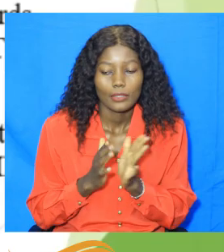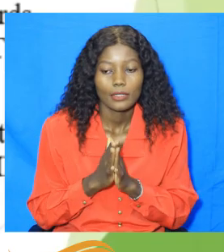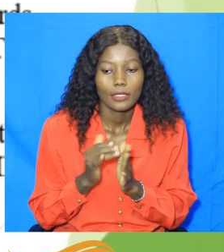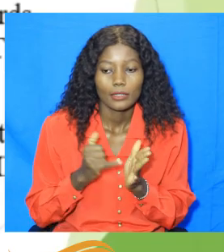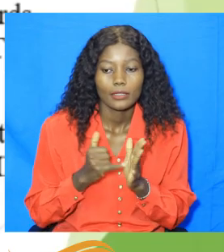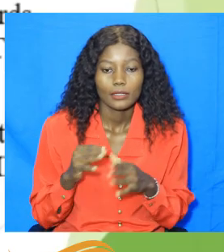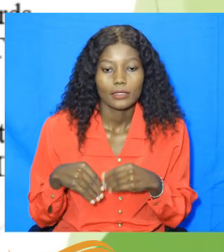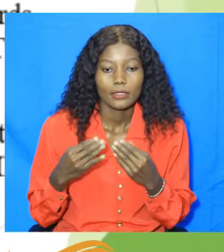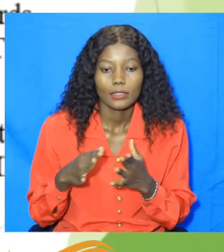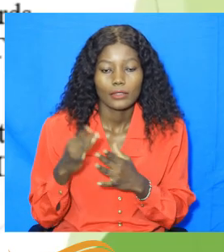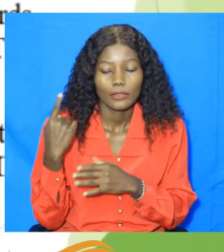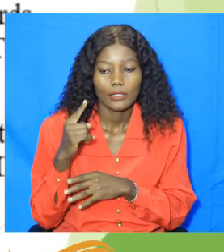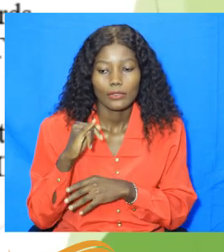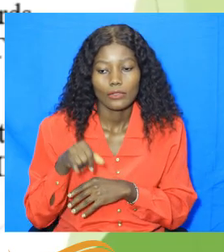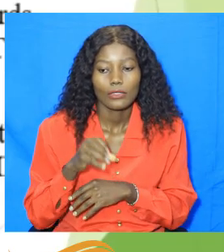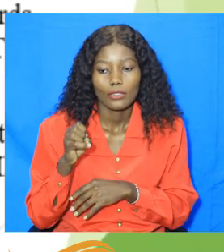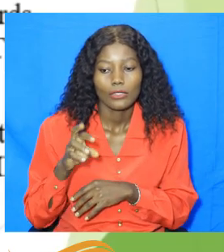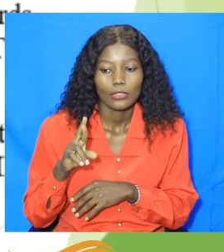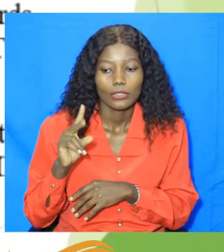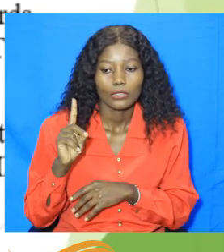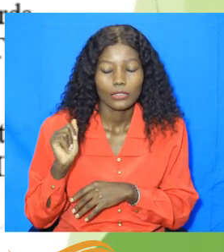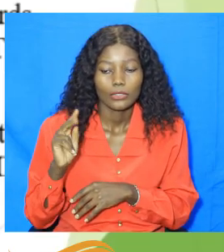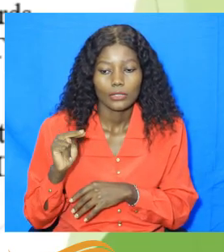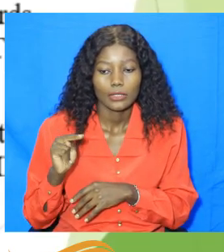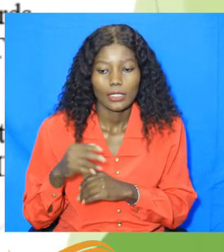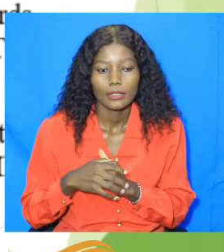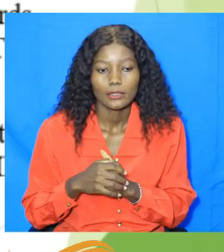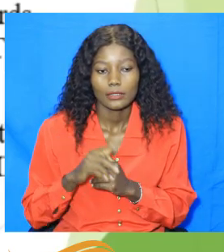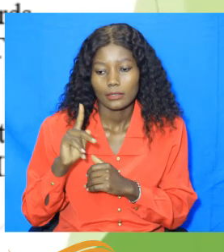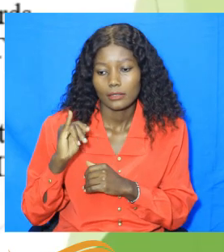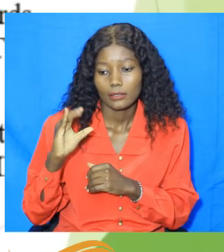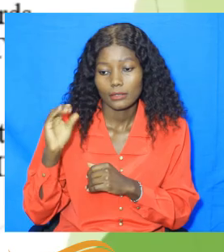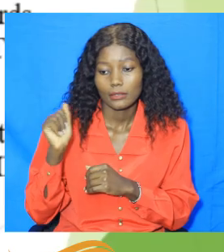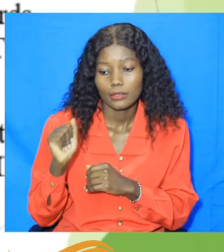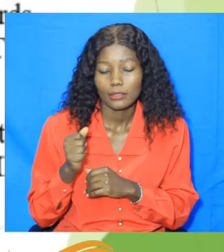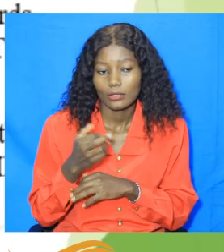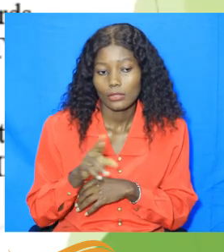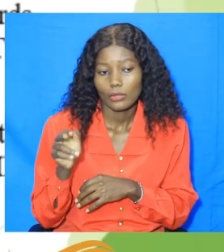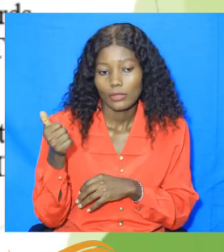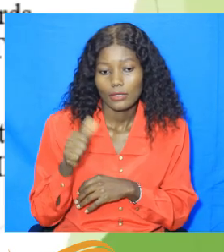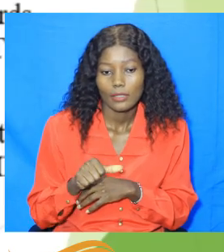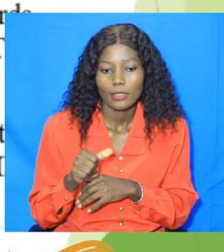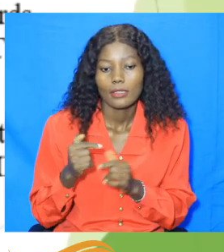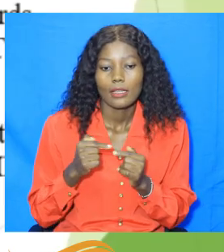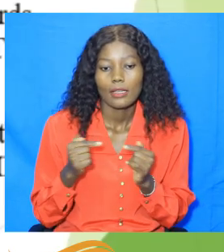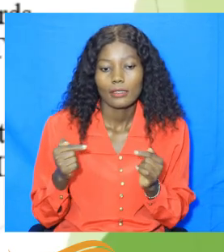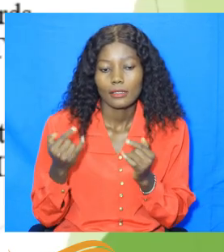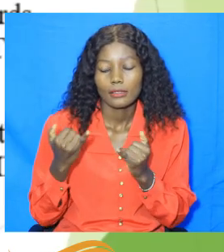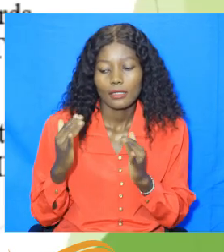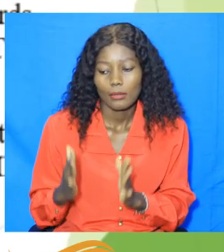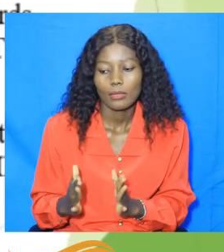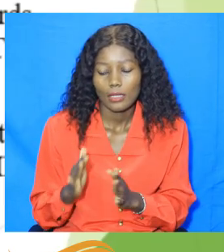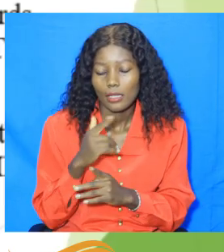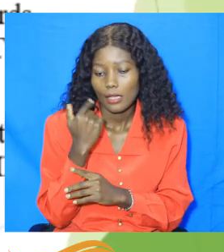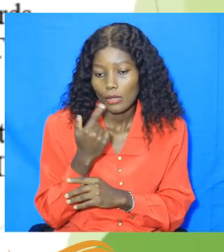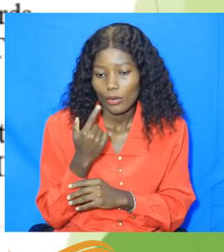awarded for Jordan kicks or any hand technique against an opponent whose